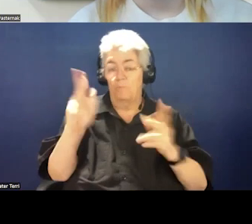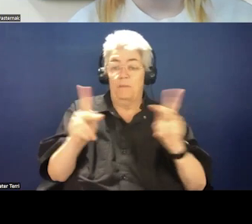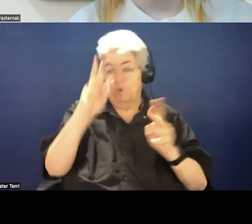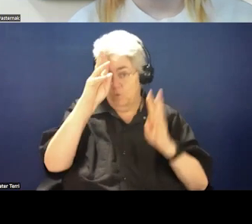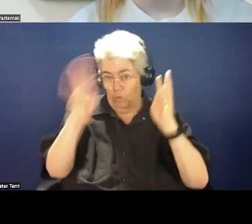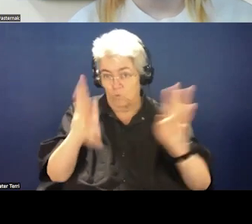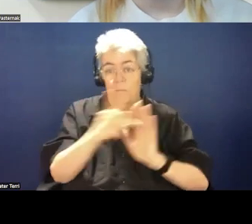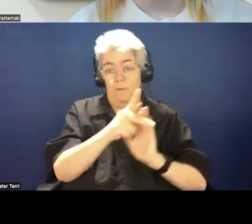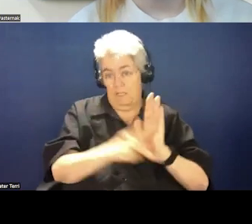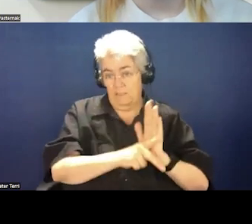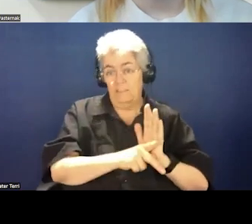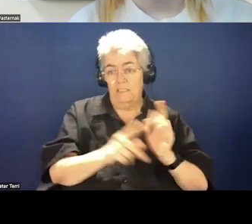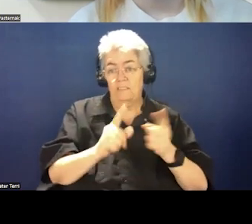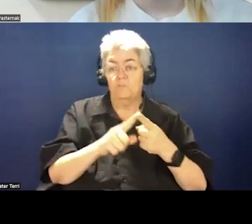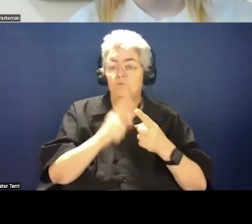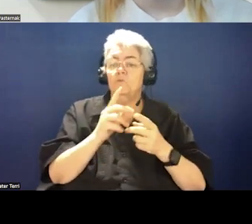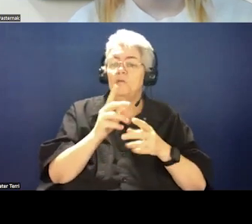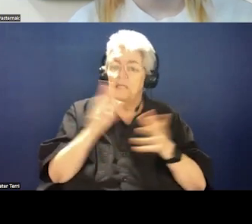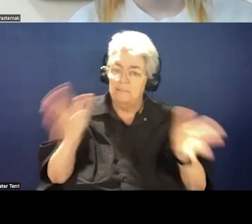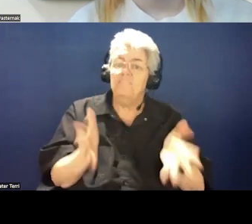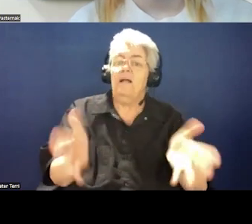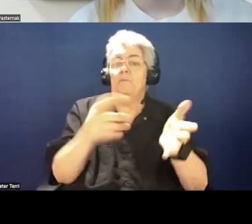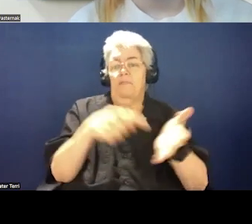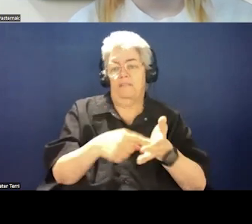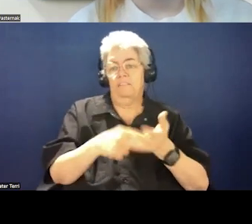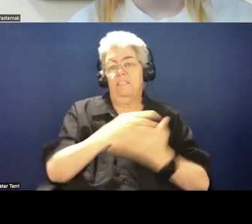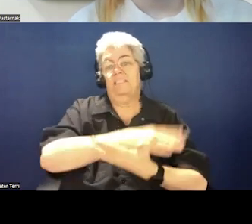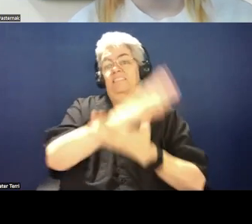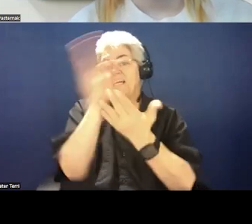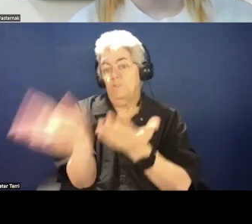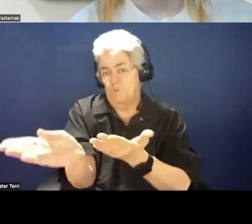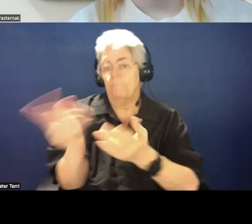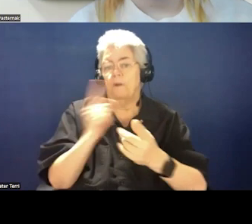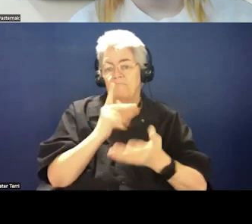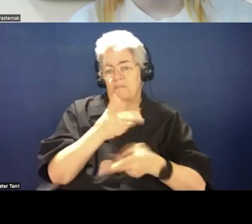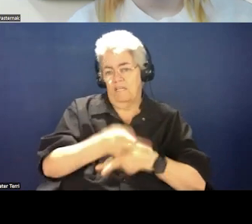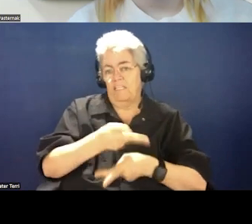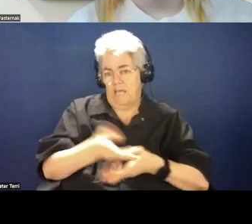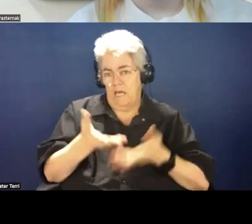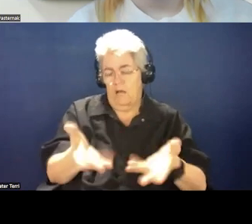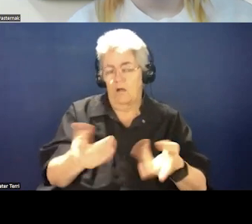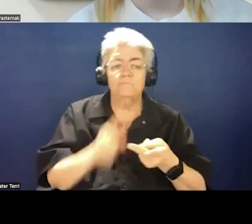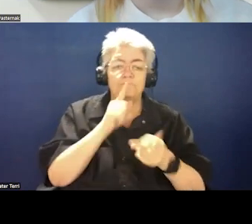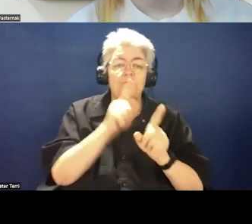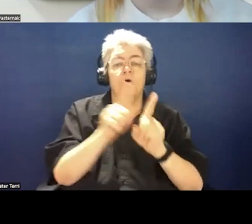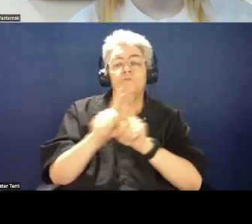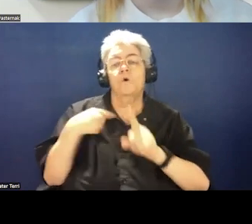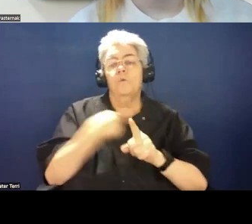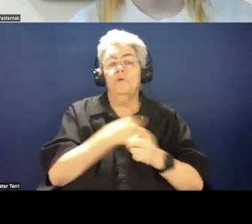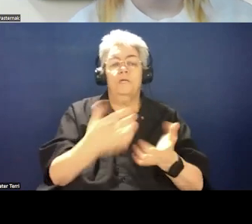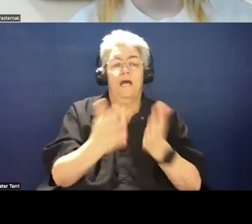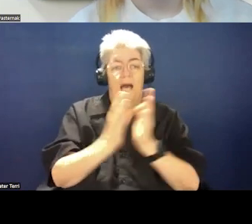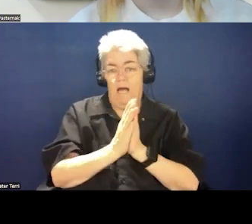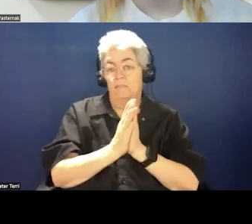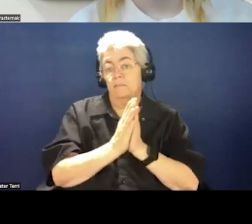rest of the crisis continuum of care. And, you know, we also asked if people would, and we